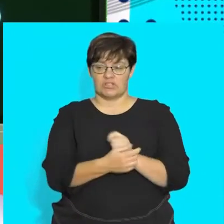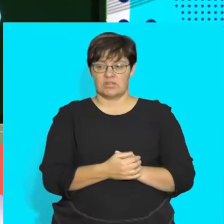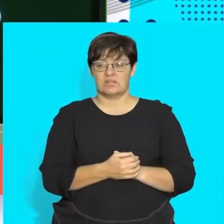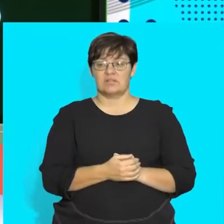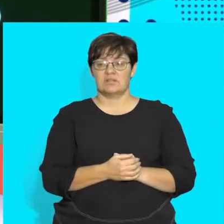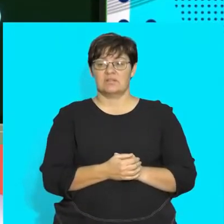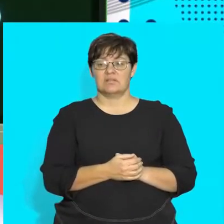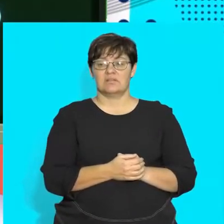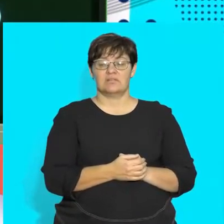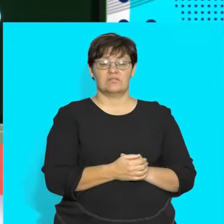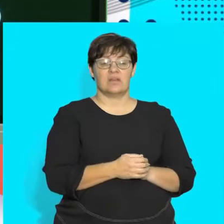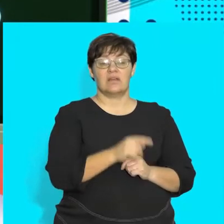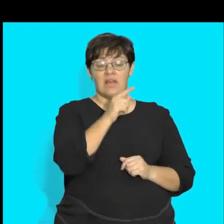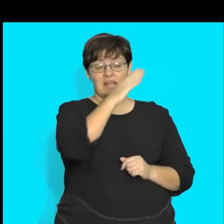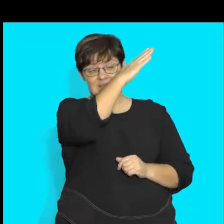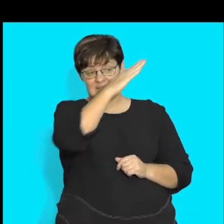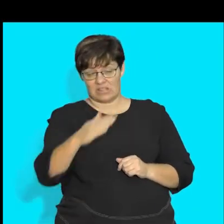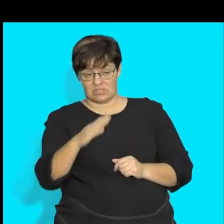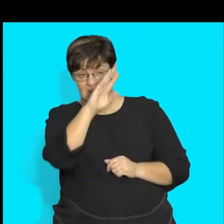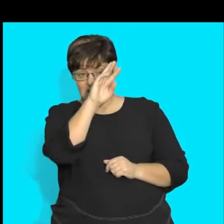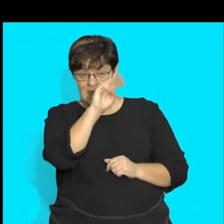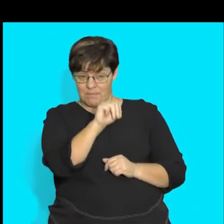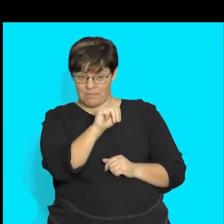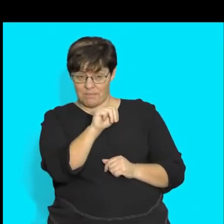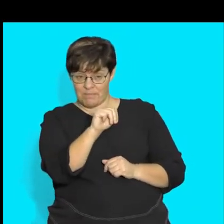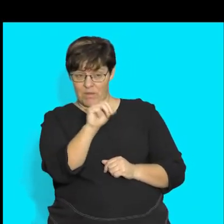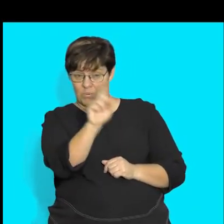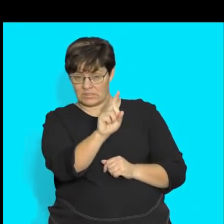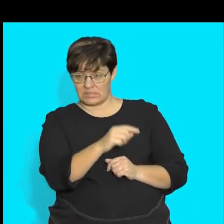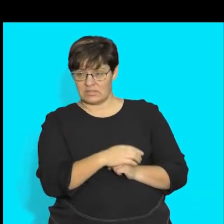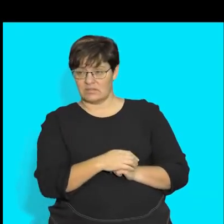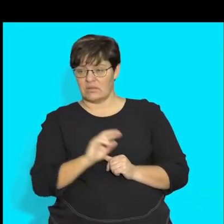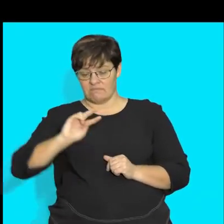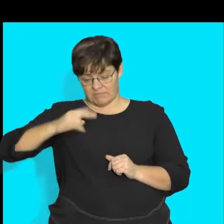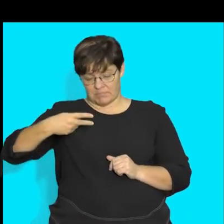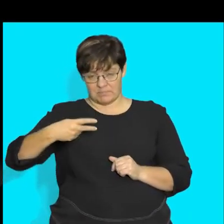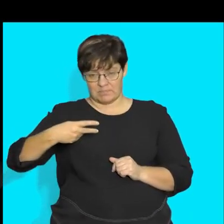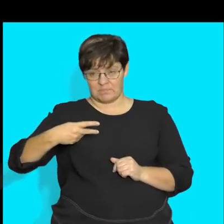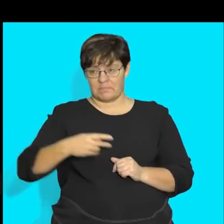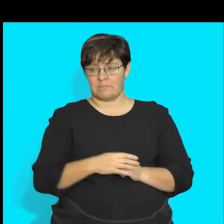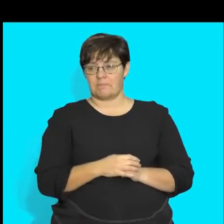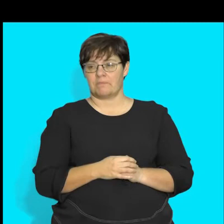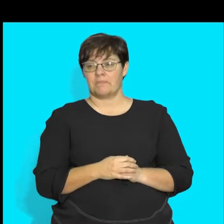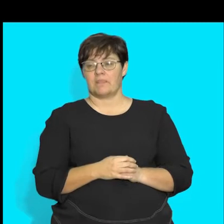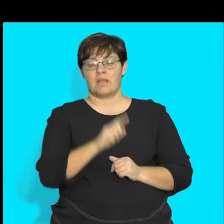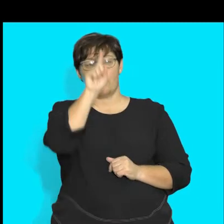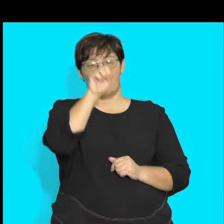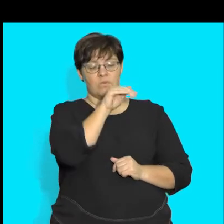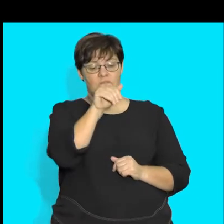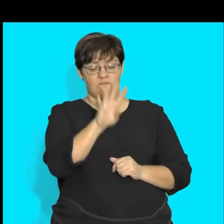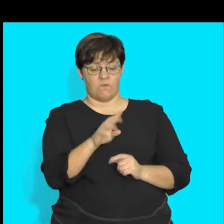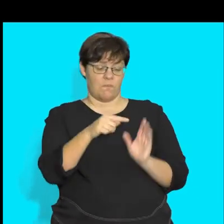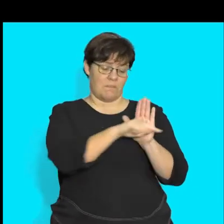flip it over and change the sign. And so my gradient of my tangent is going to be, flip this